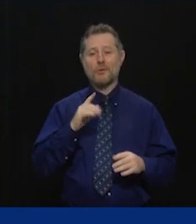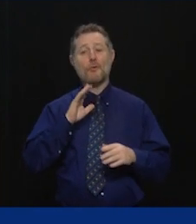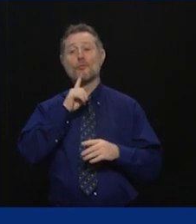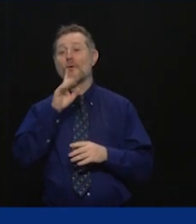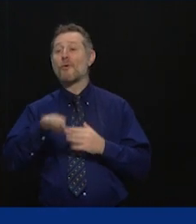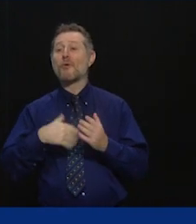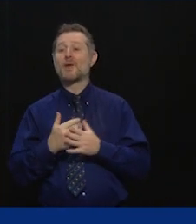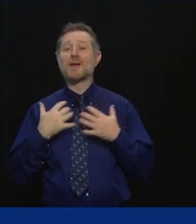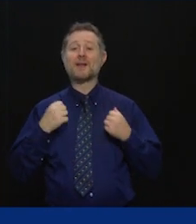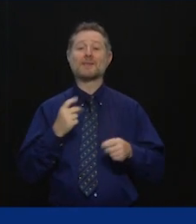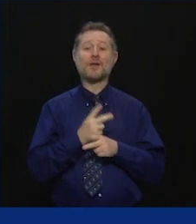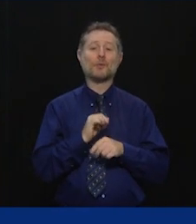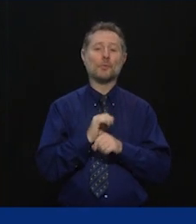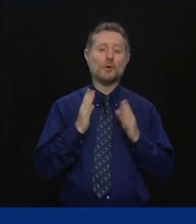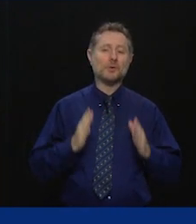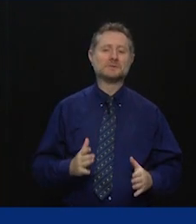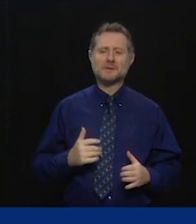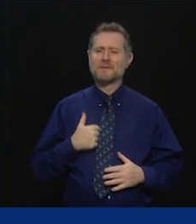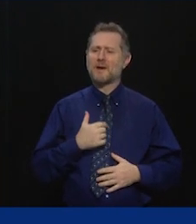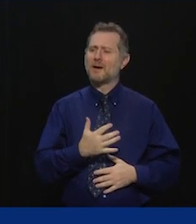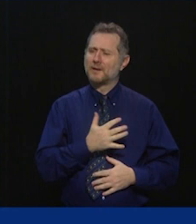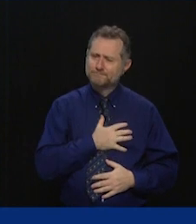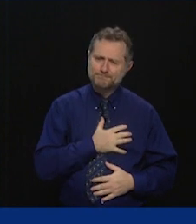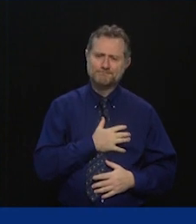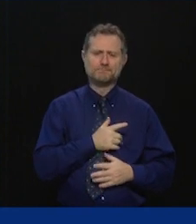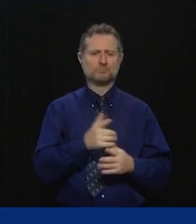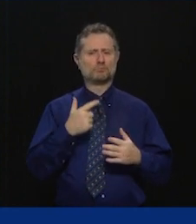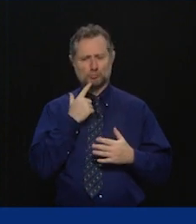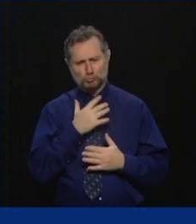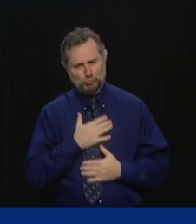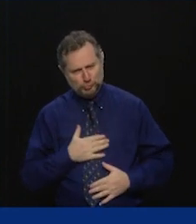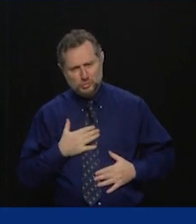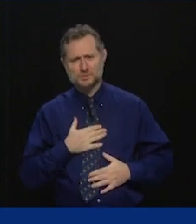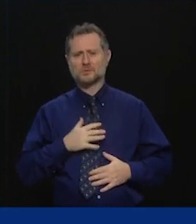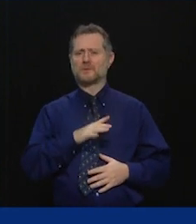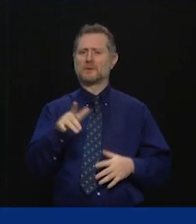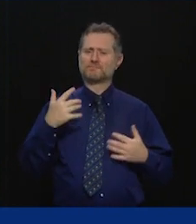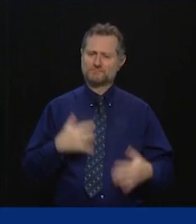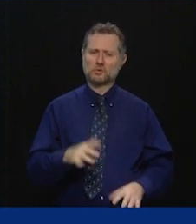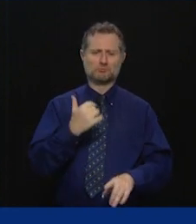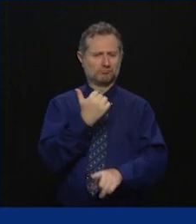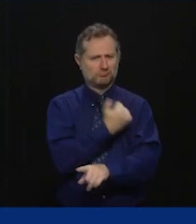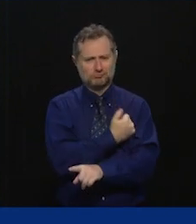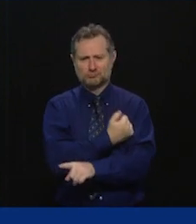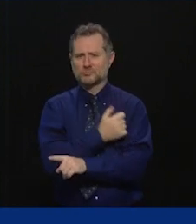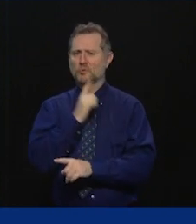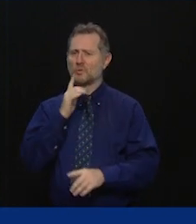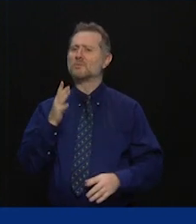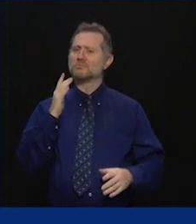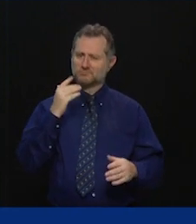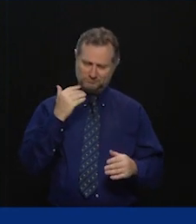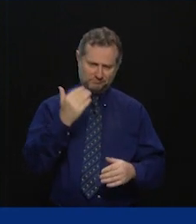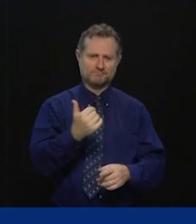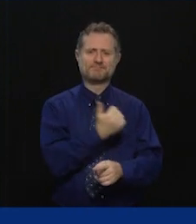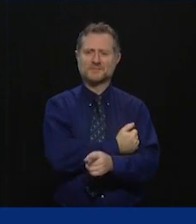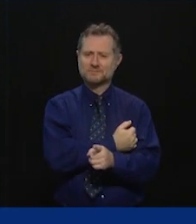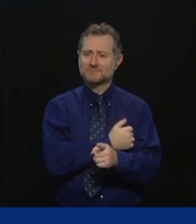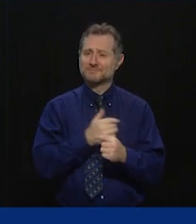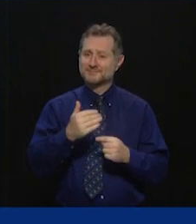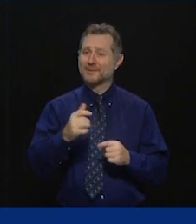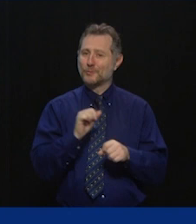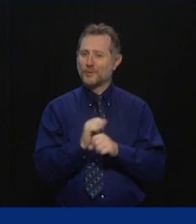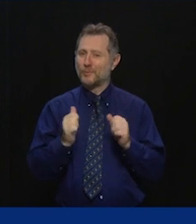much I appreciate from the bottom of my heart those who've stepped up to be vaccinated, and the unions who are working with us to make sure that we don't leave